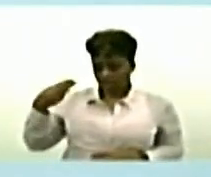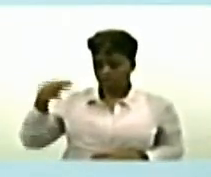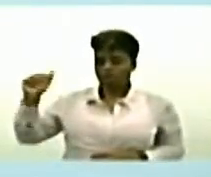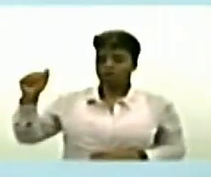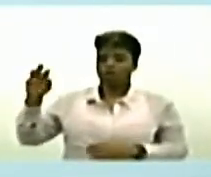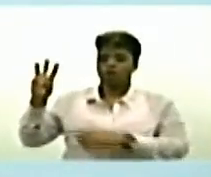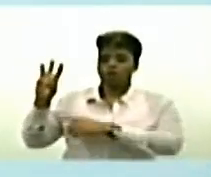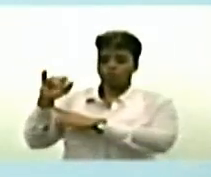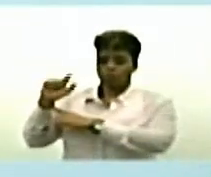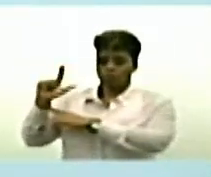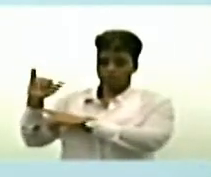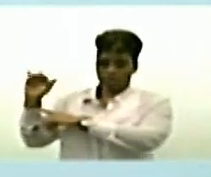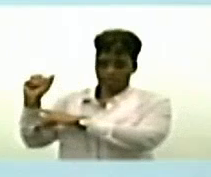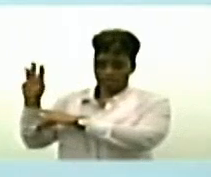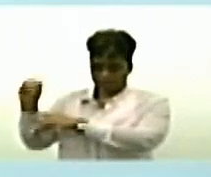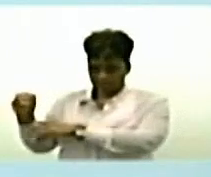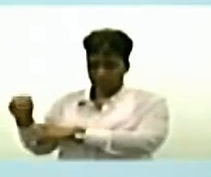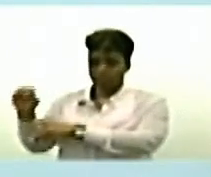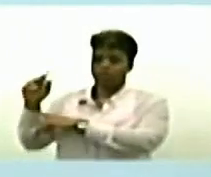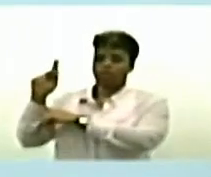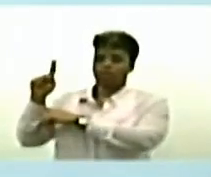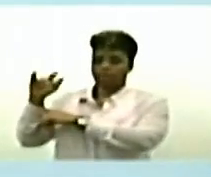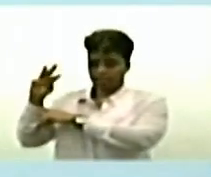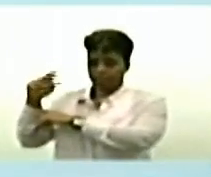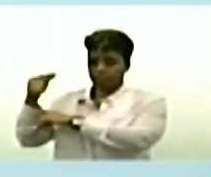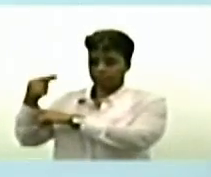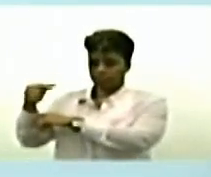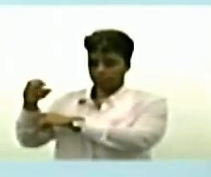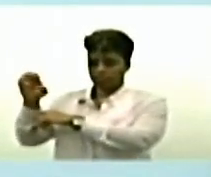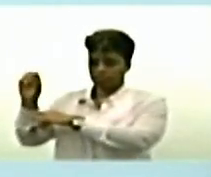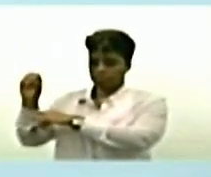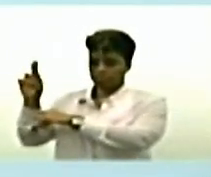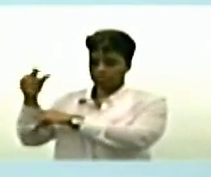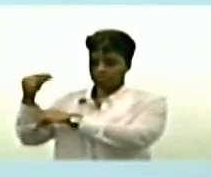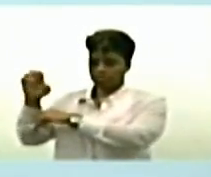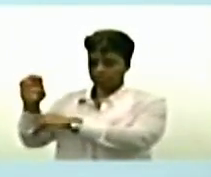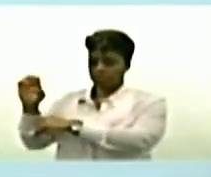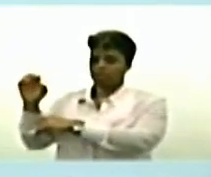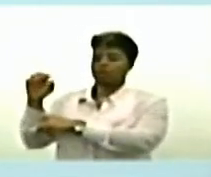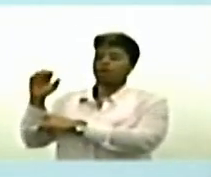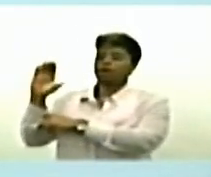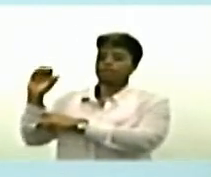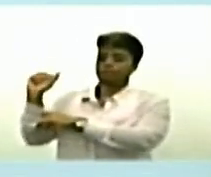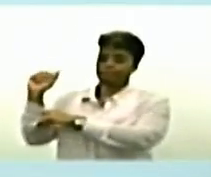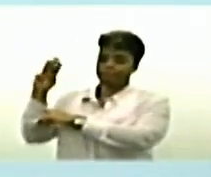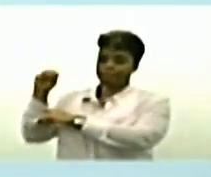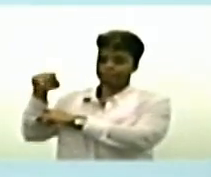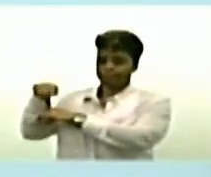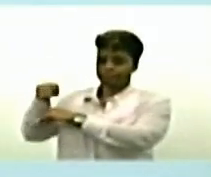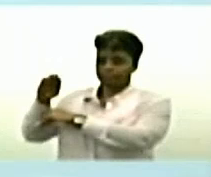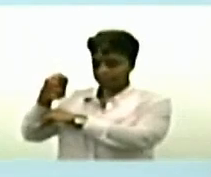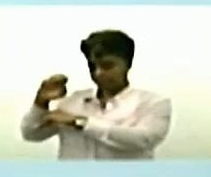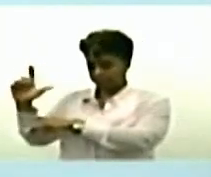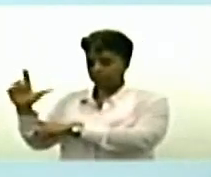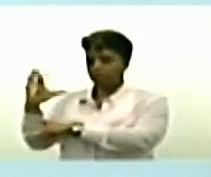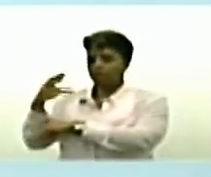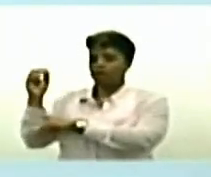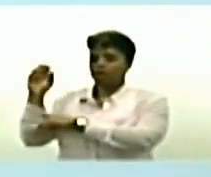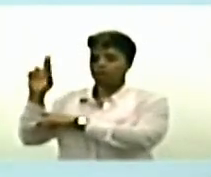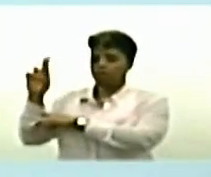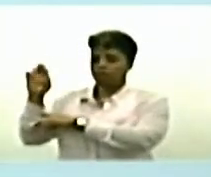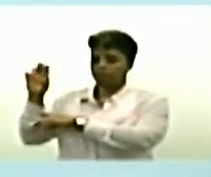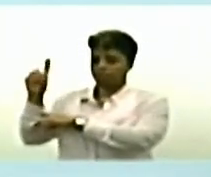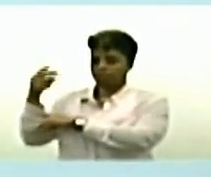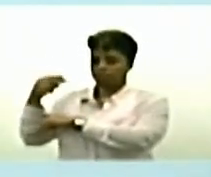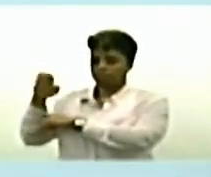the Honourable Kim George, member, Senator the Honourable Dunstan Campbell, member, Senator the Honourable Ron Redhead, member,